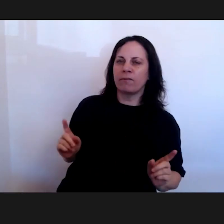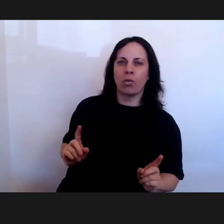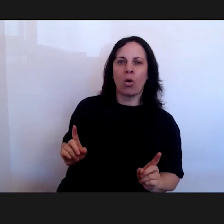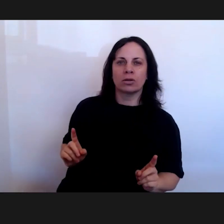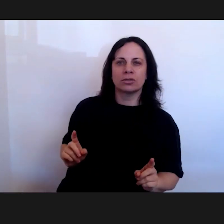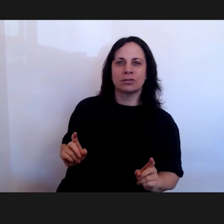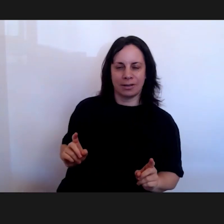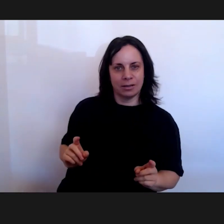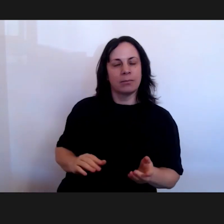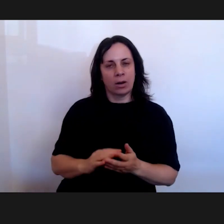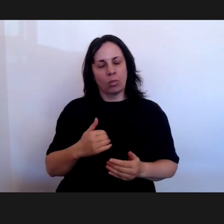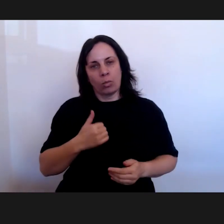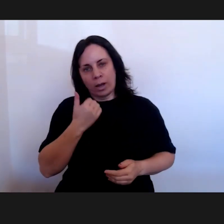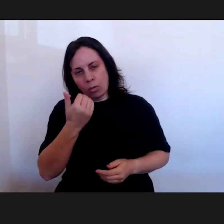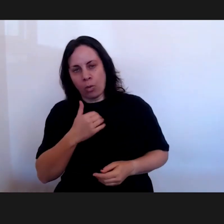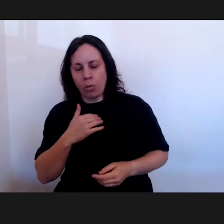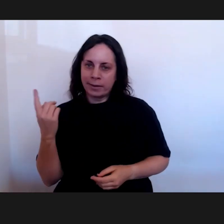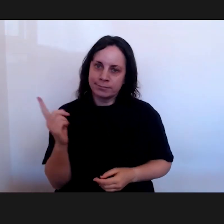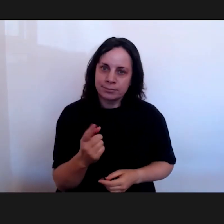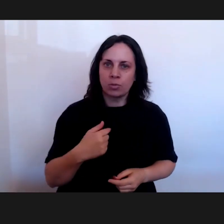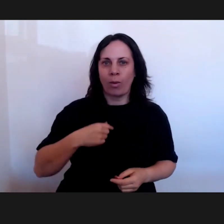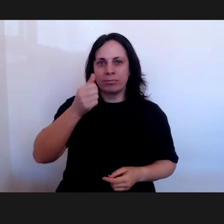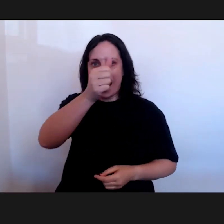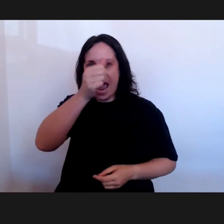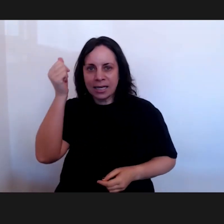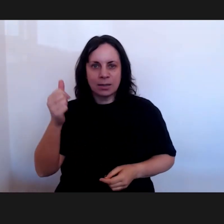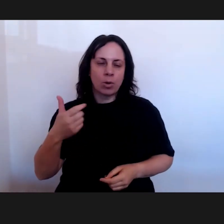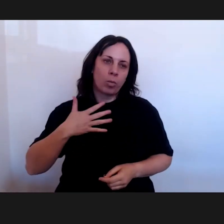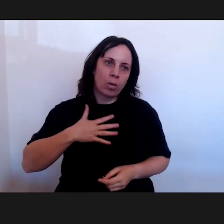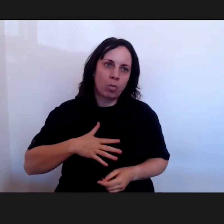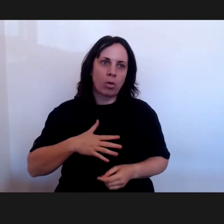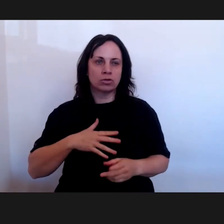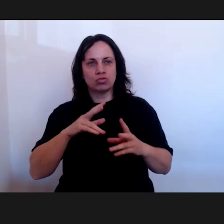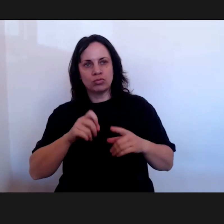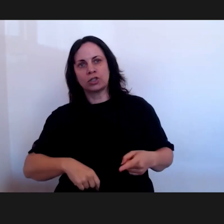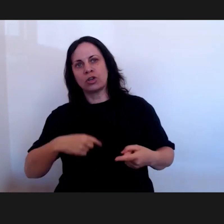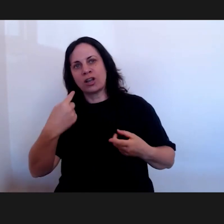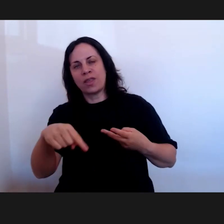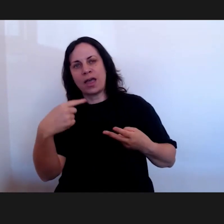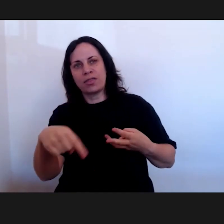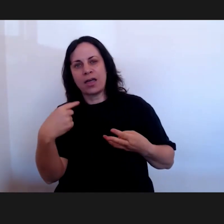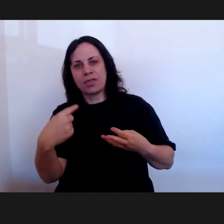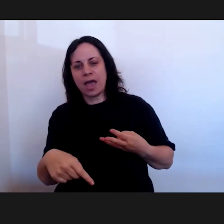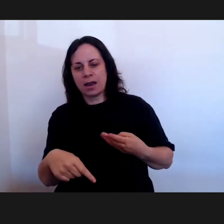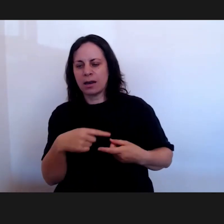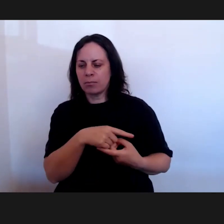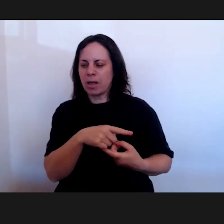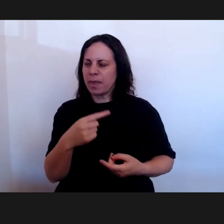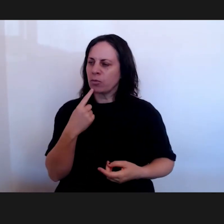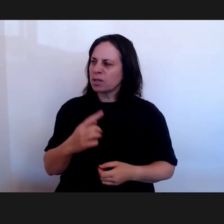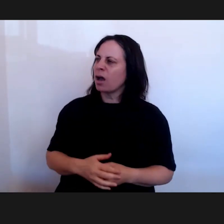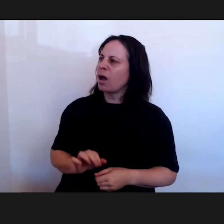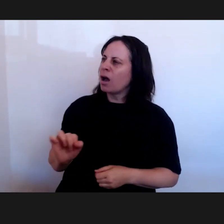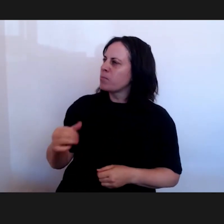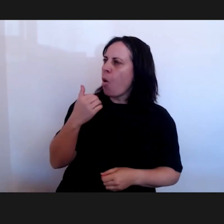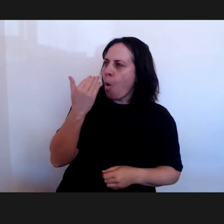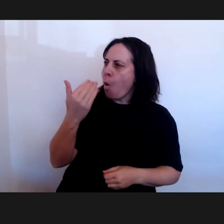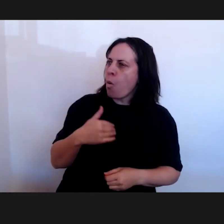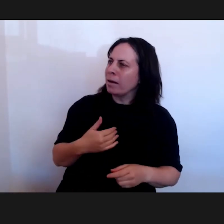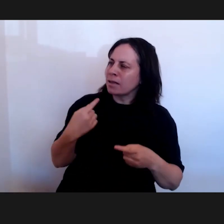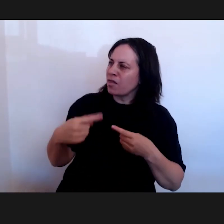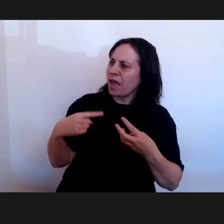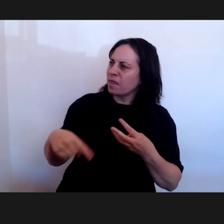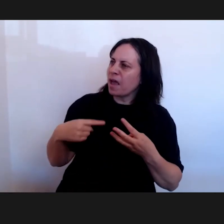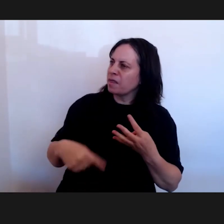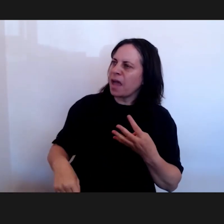always going in as academics and we're saying, we want to research XYZ. And then they say, but you always research this, you never come back to us